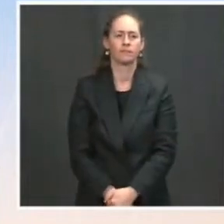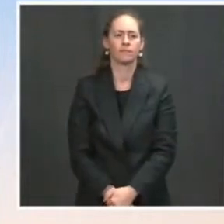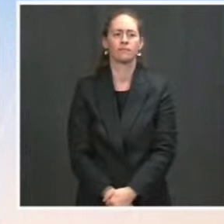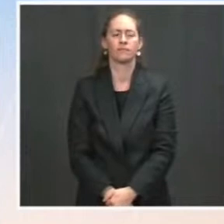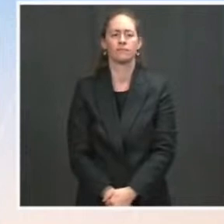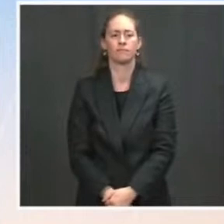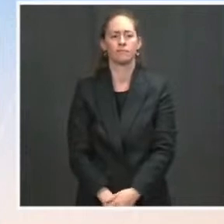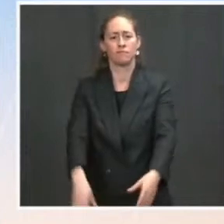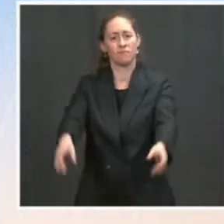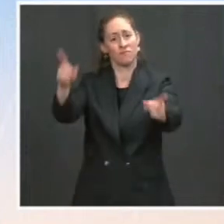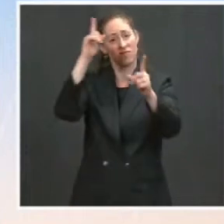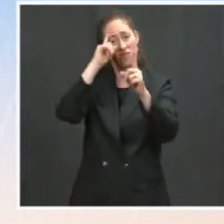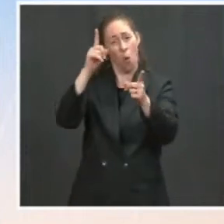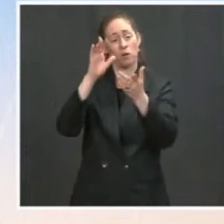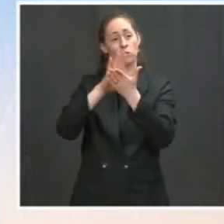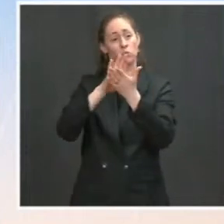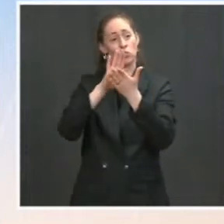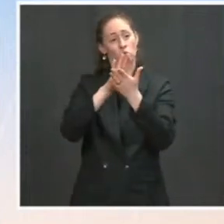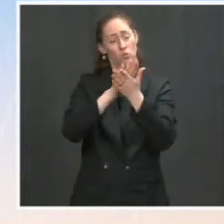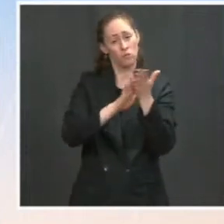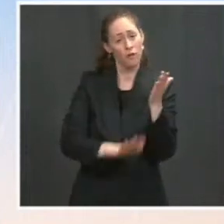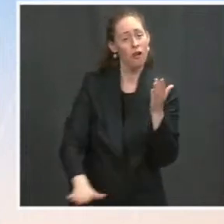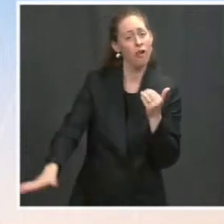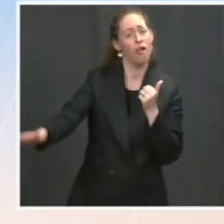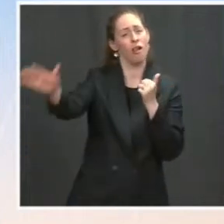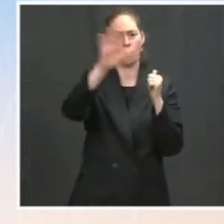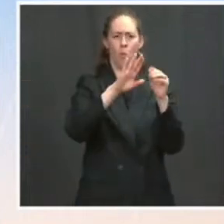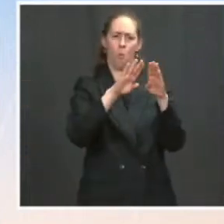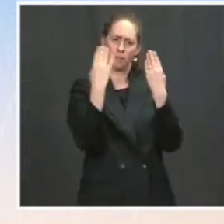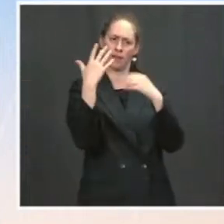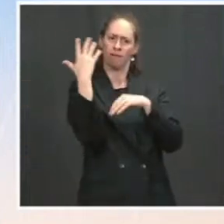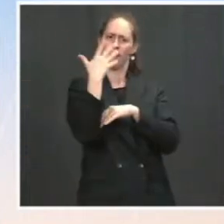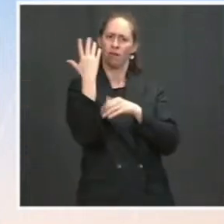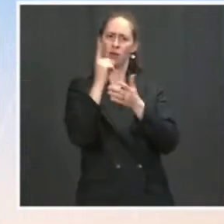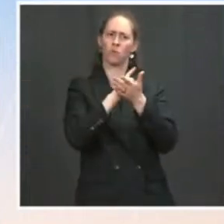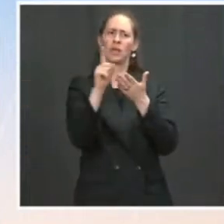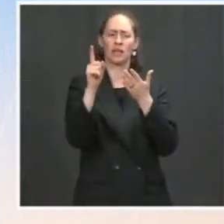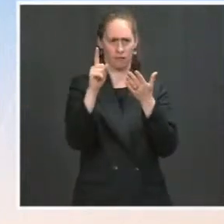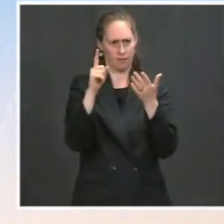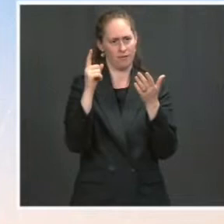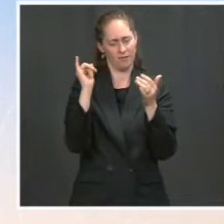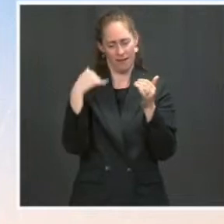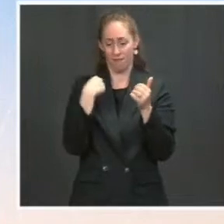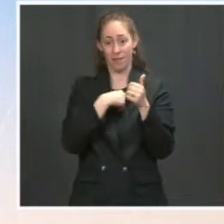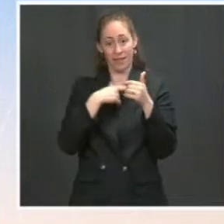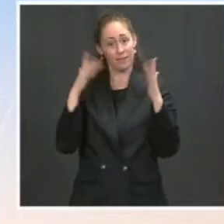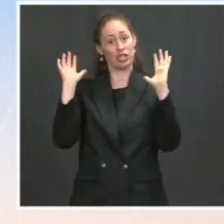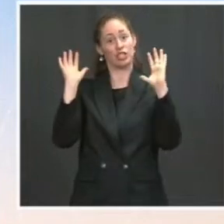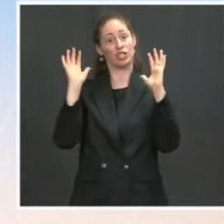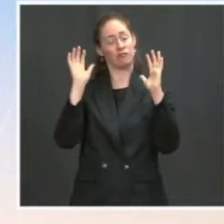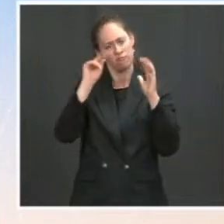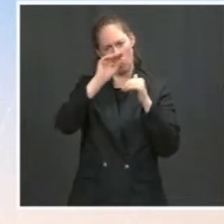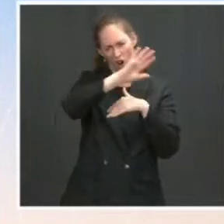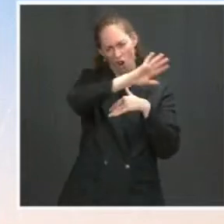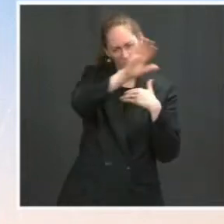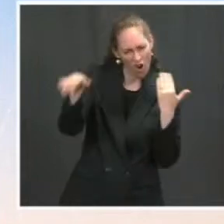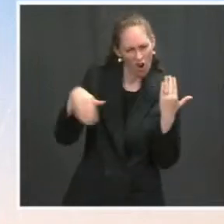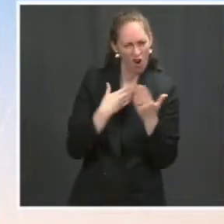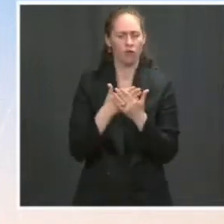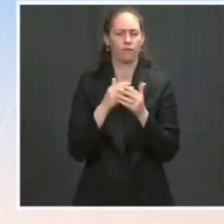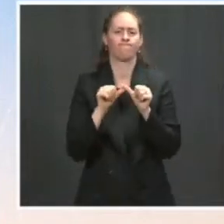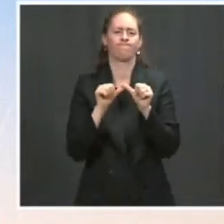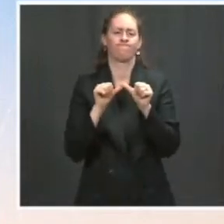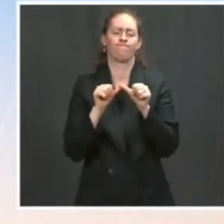week. And that's what we're working toward. And we're not going to be satisfied until we get there. I know that I think you have to gather, or maybe we're